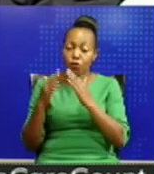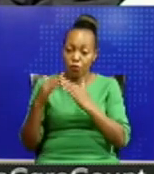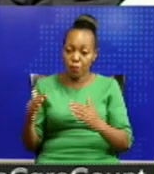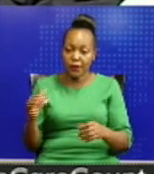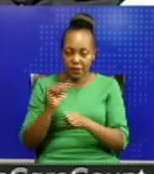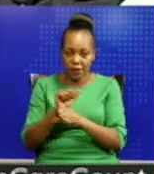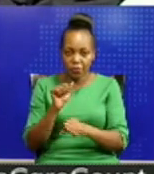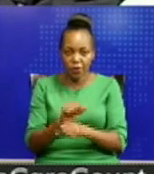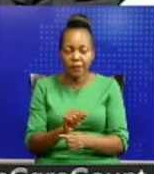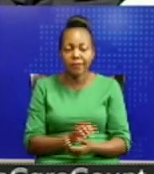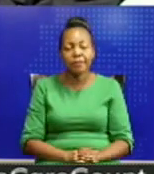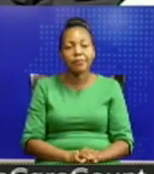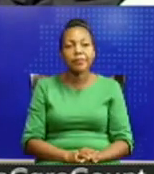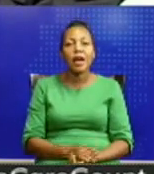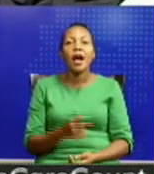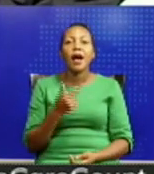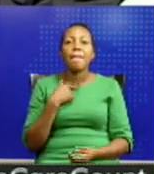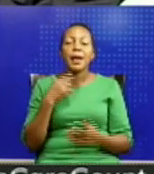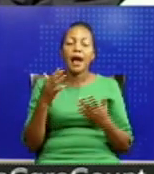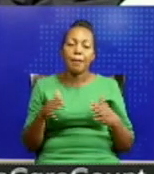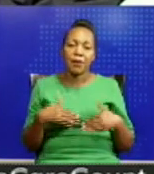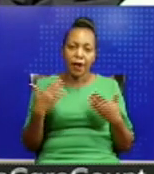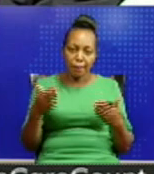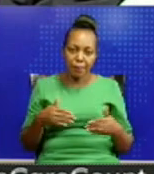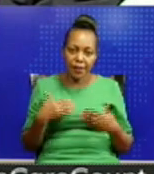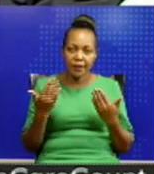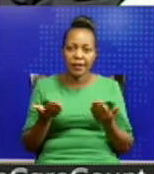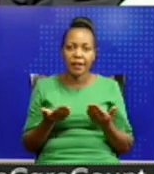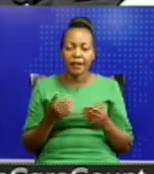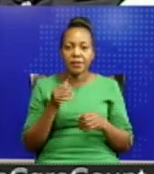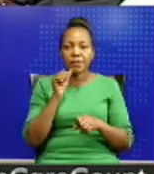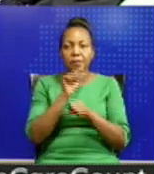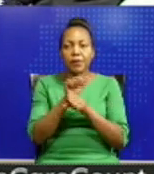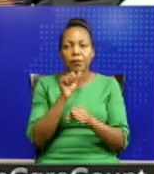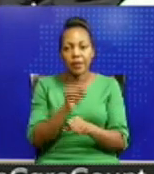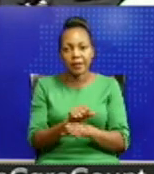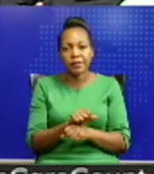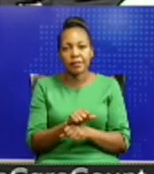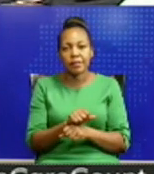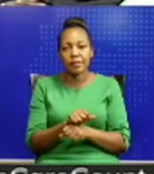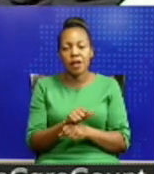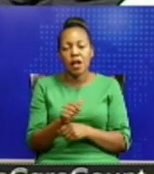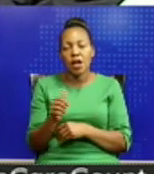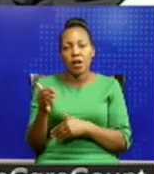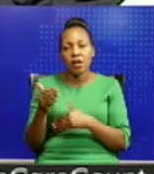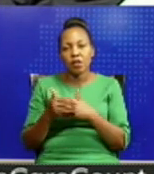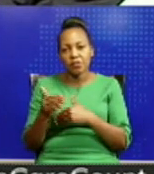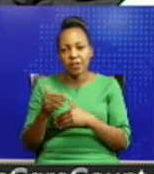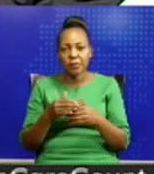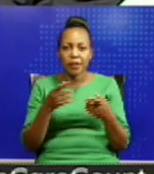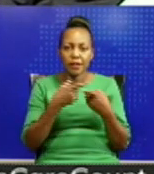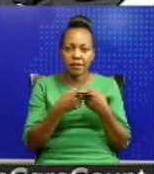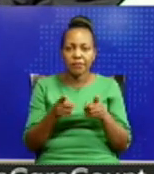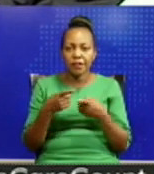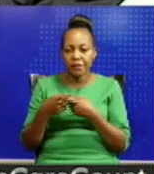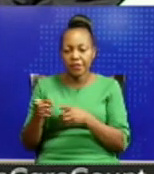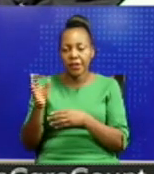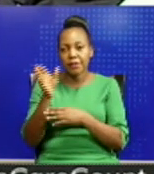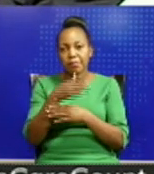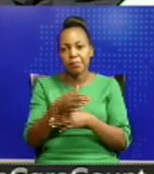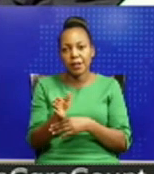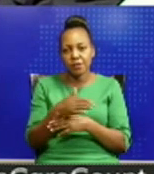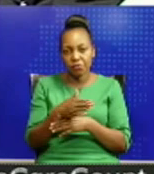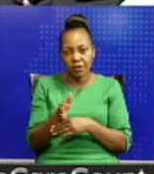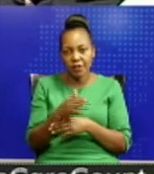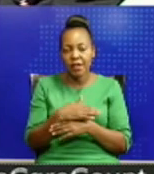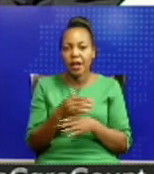much. Yes, I'm very glad that we have been working closely with different ministries, which we